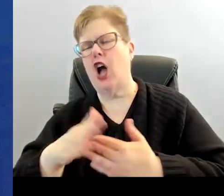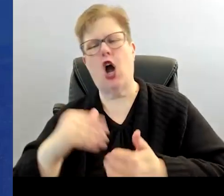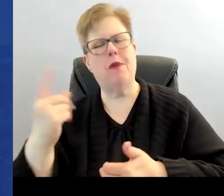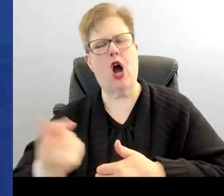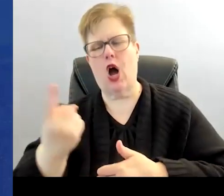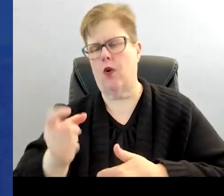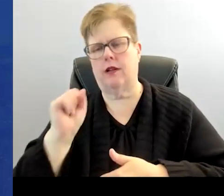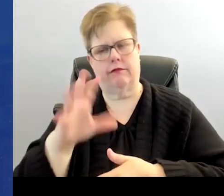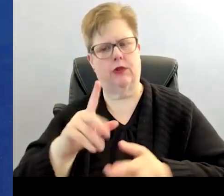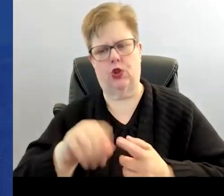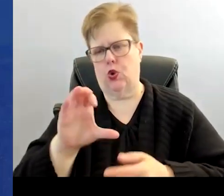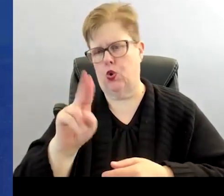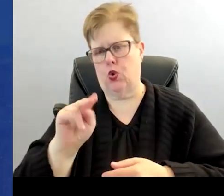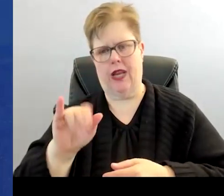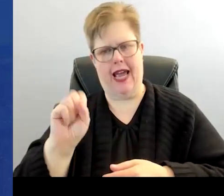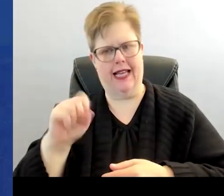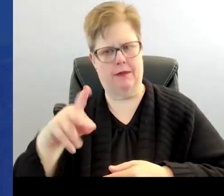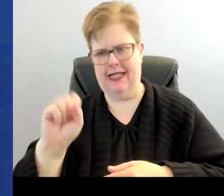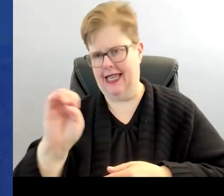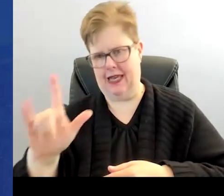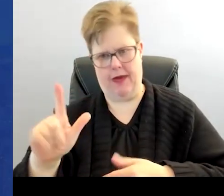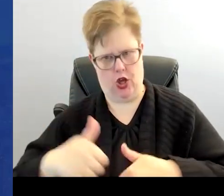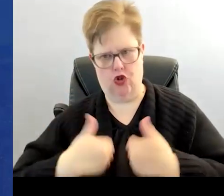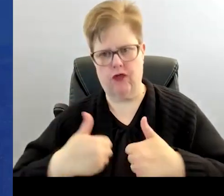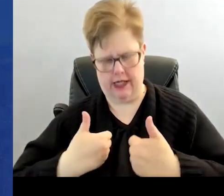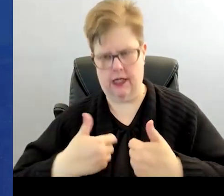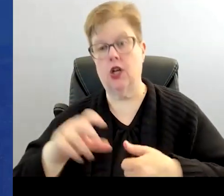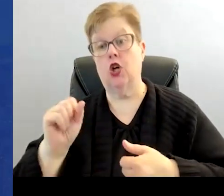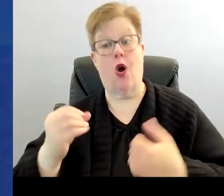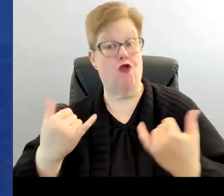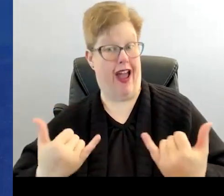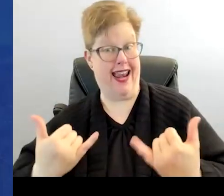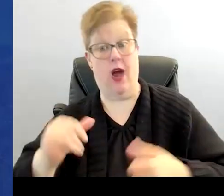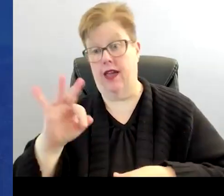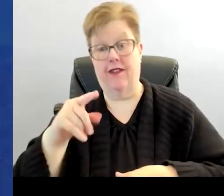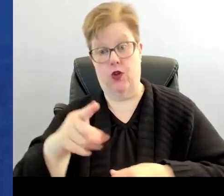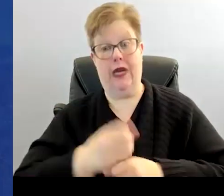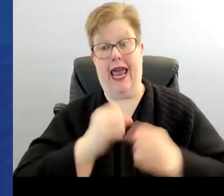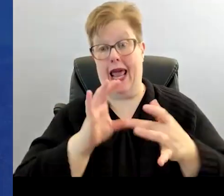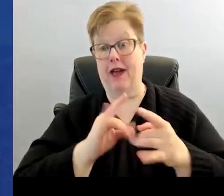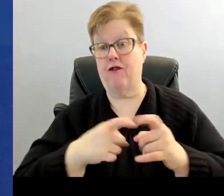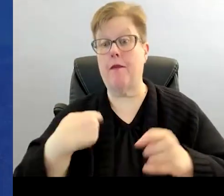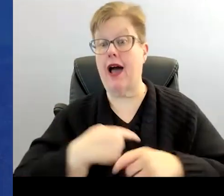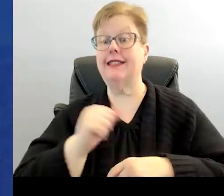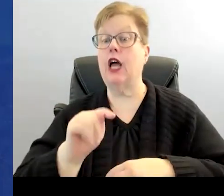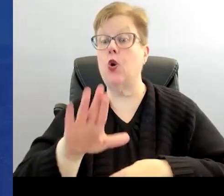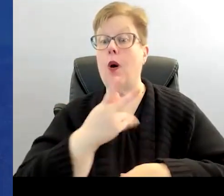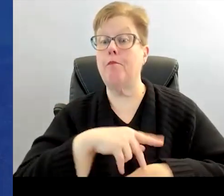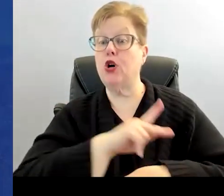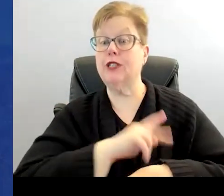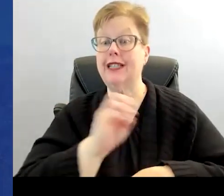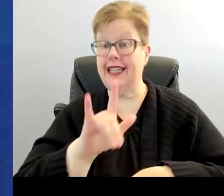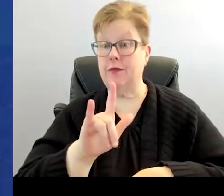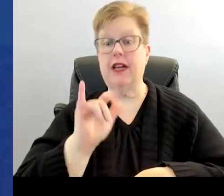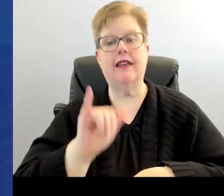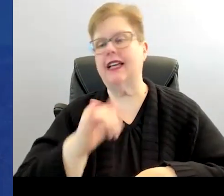to your CUNY SPS email address. So right now, if you are getting messages from us at your personal email address, it